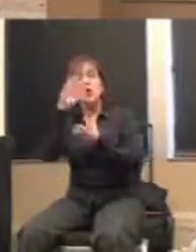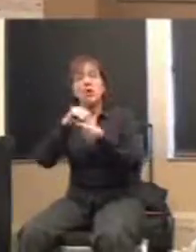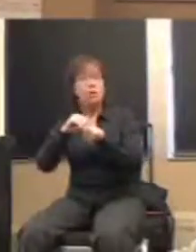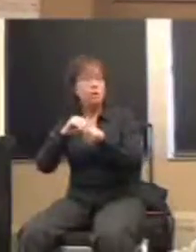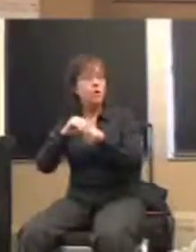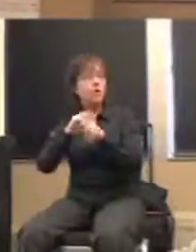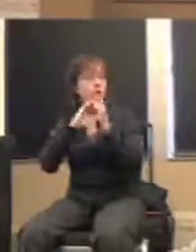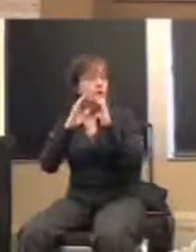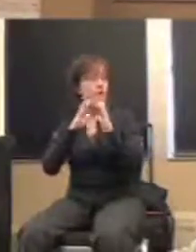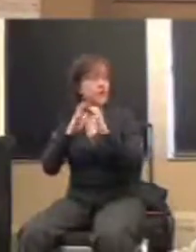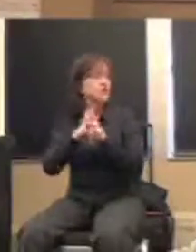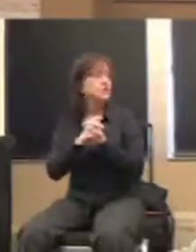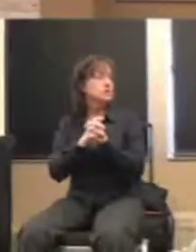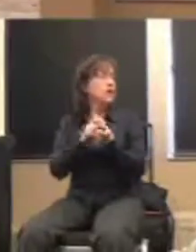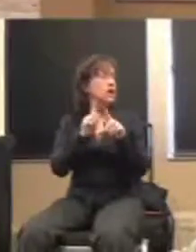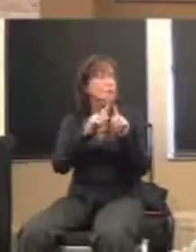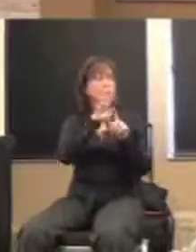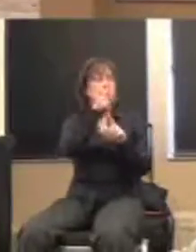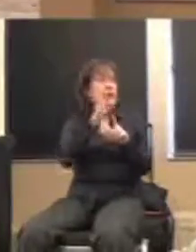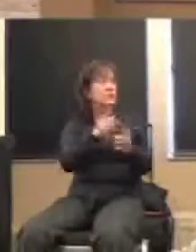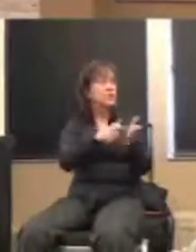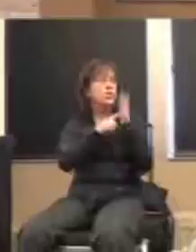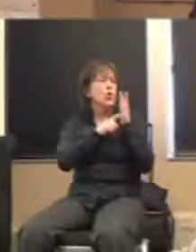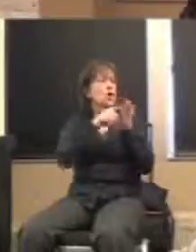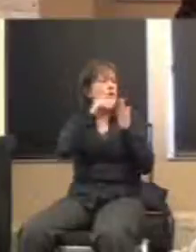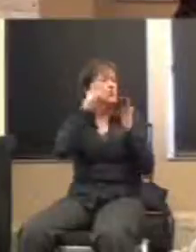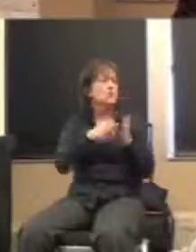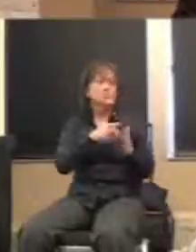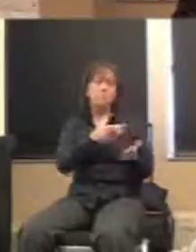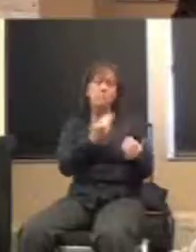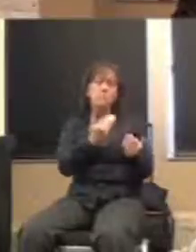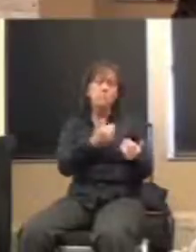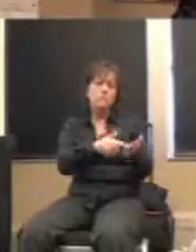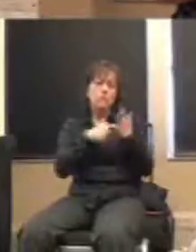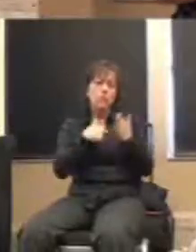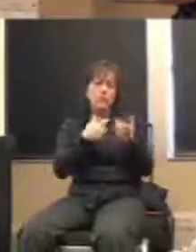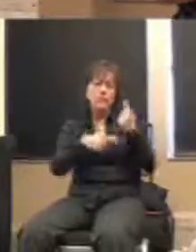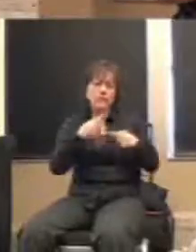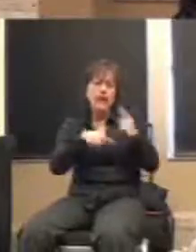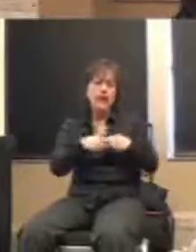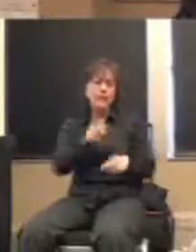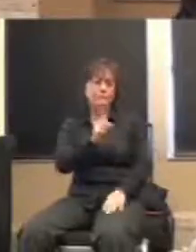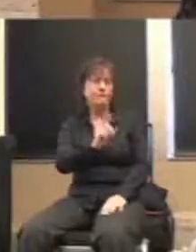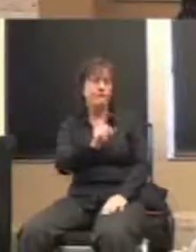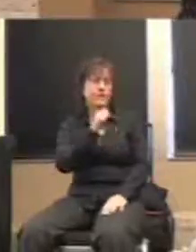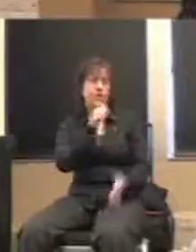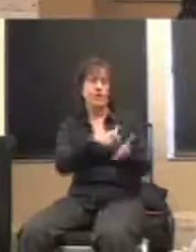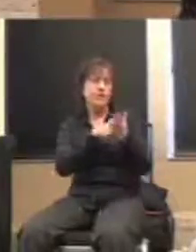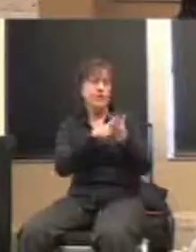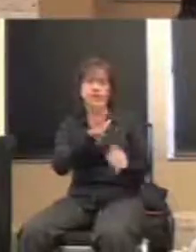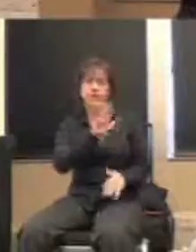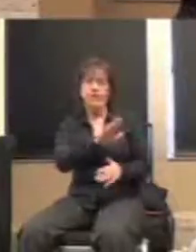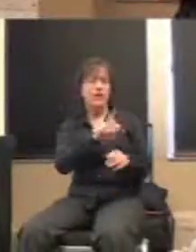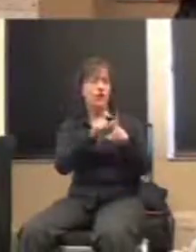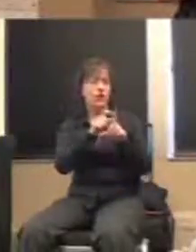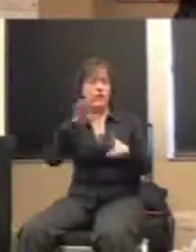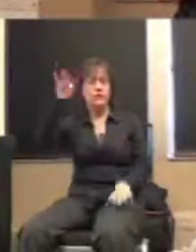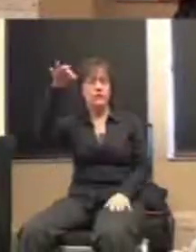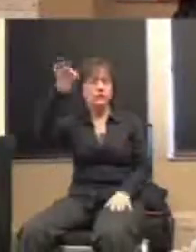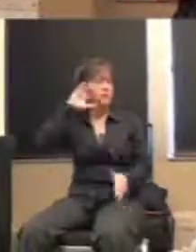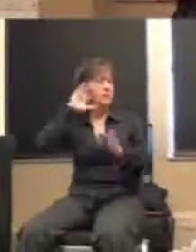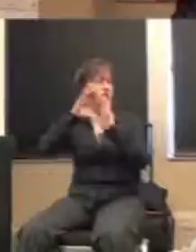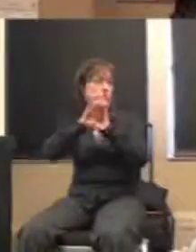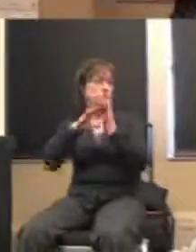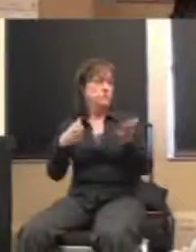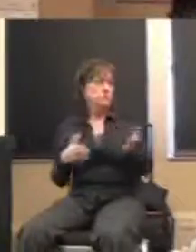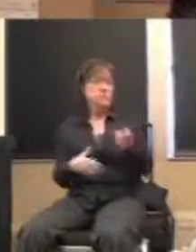you never require the student to don't do require the them sign. to sign it. This is their word. Yes. Steve. Use a picture of